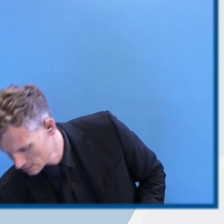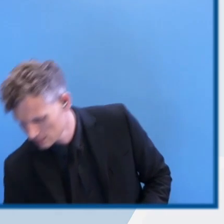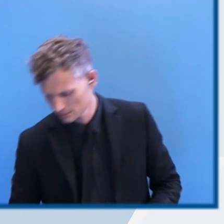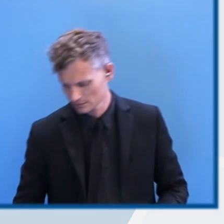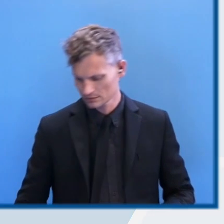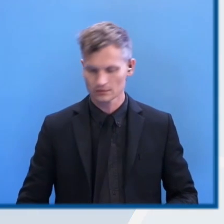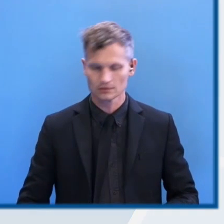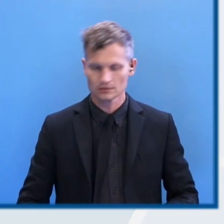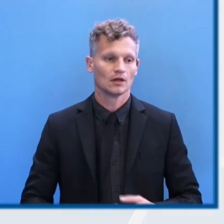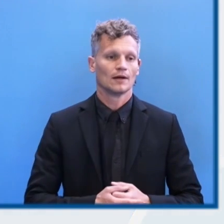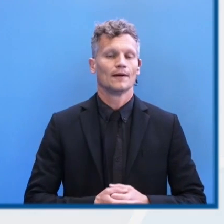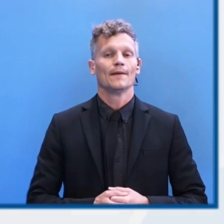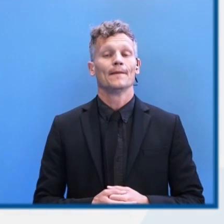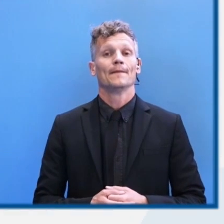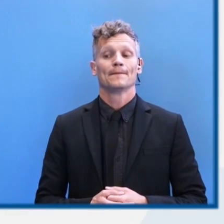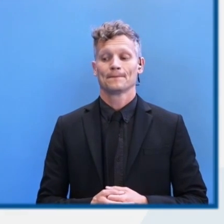have